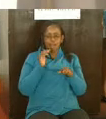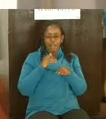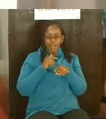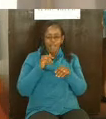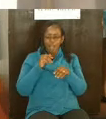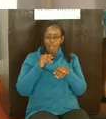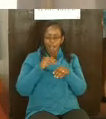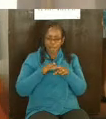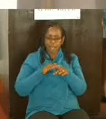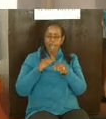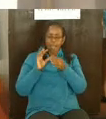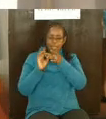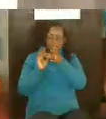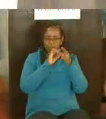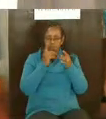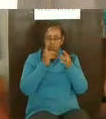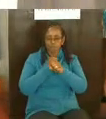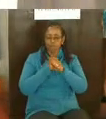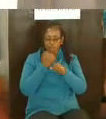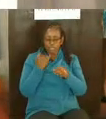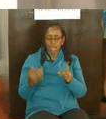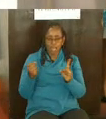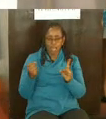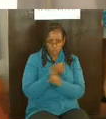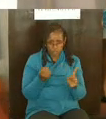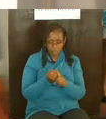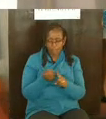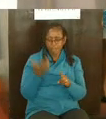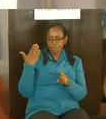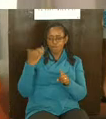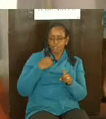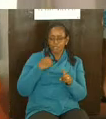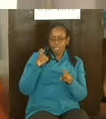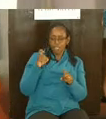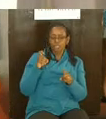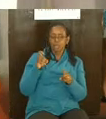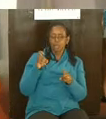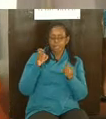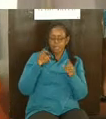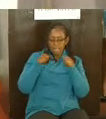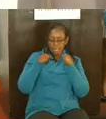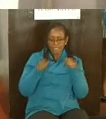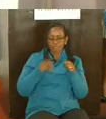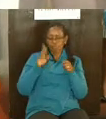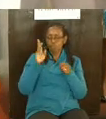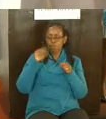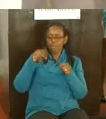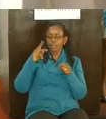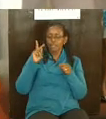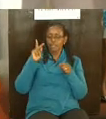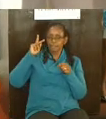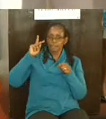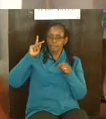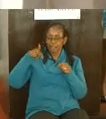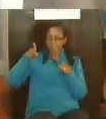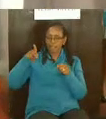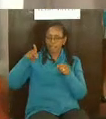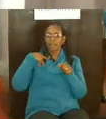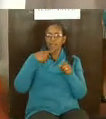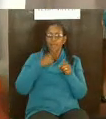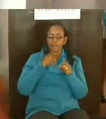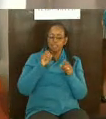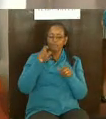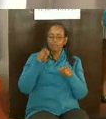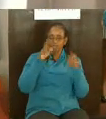of child abuse previously the executive director United disabled persons of Kenya also the executive